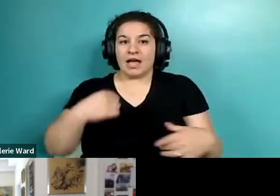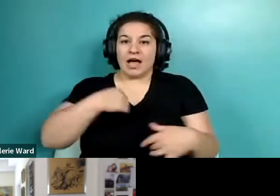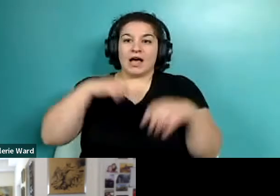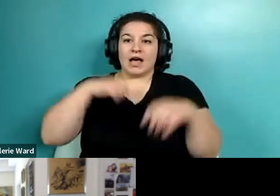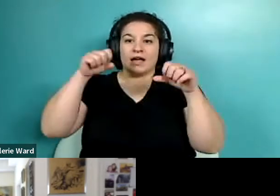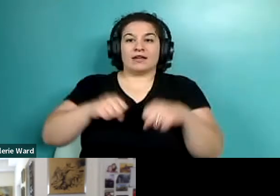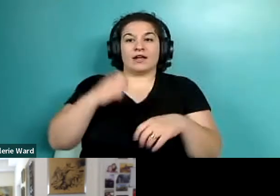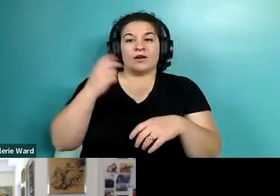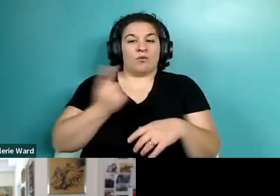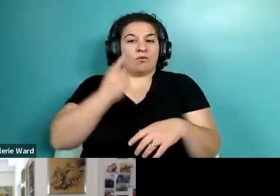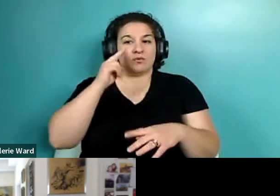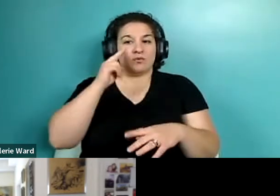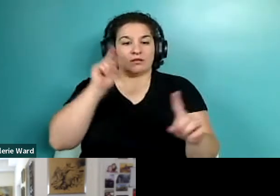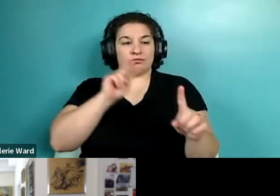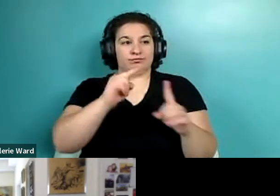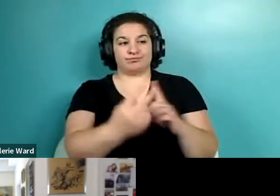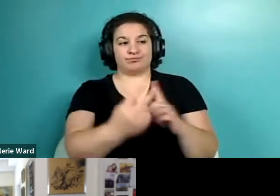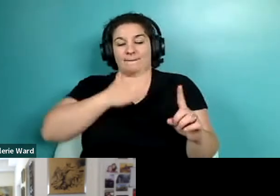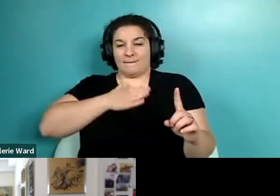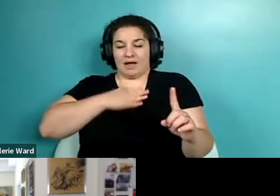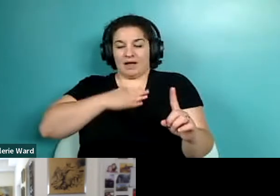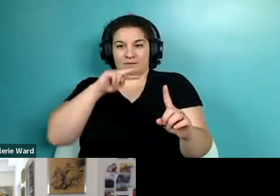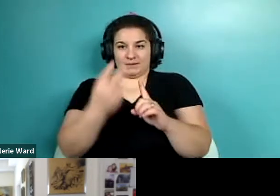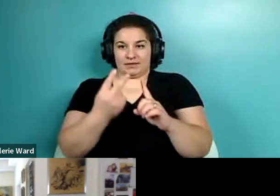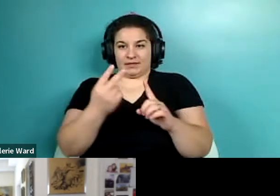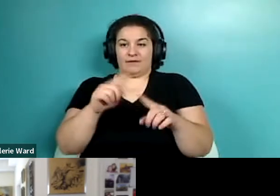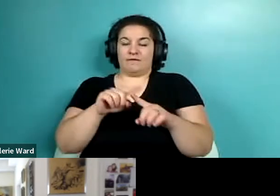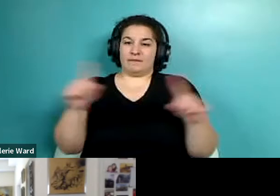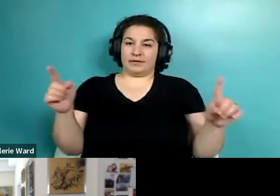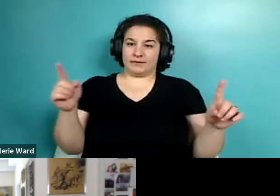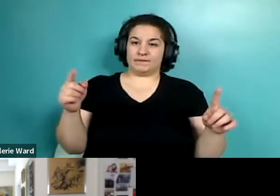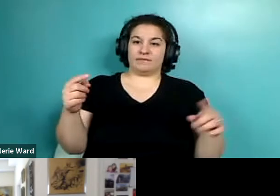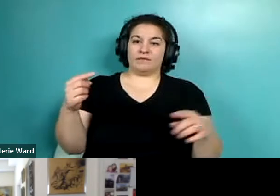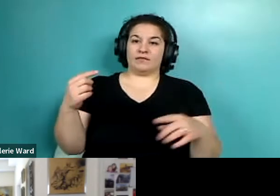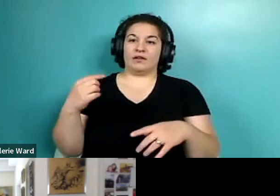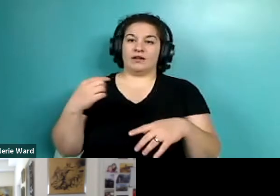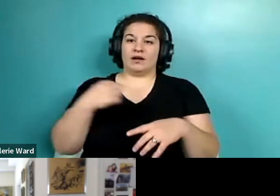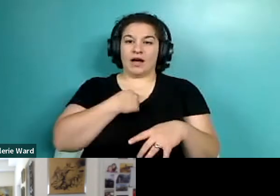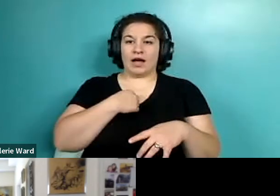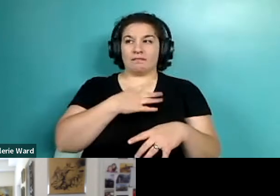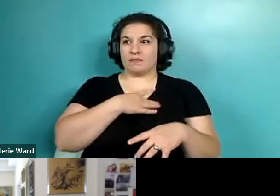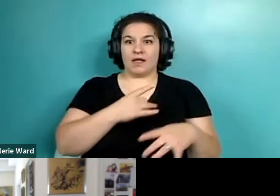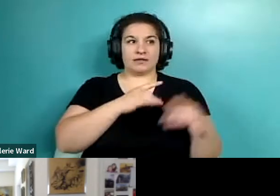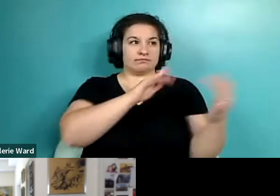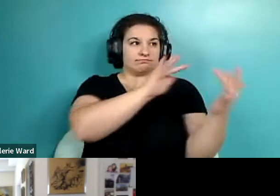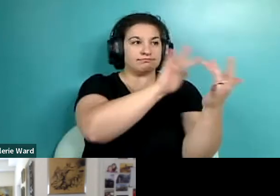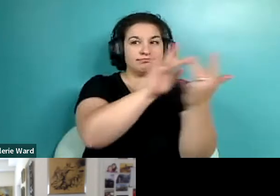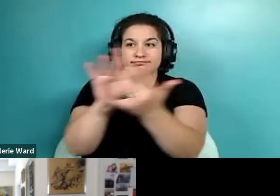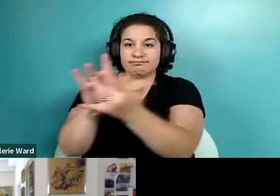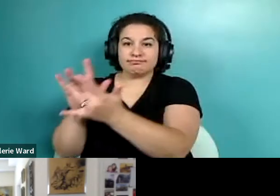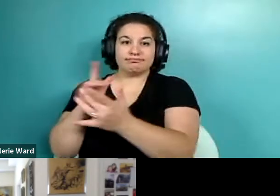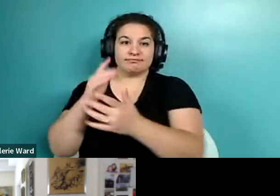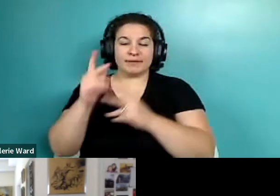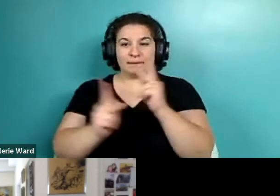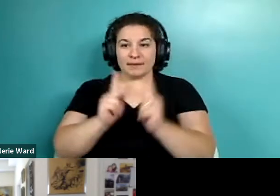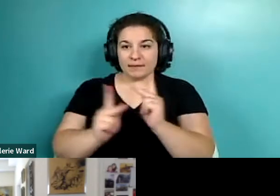but, Caitlin, I'm much too much of a networker, and I like to talk to people.